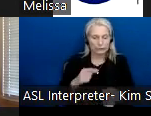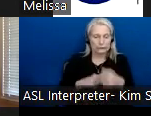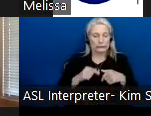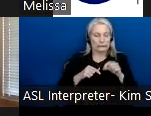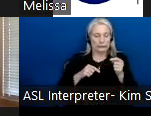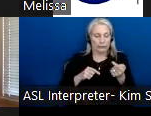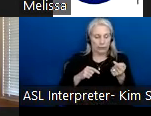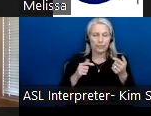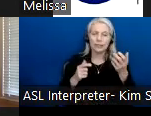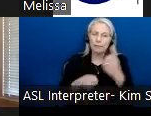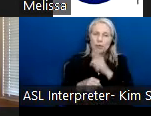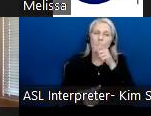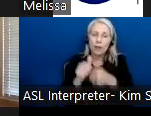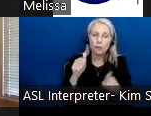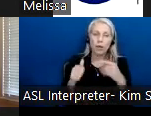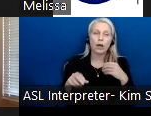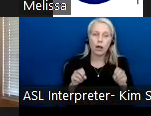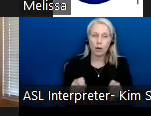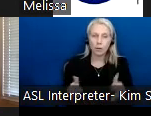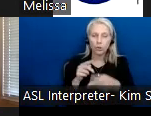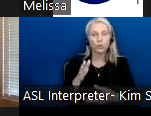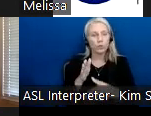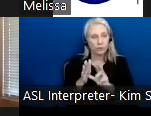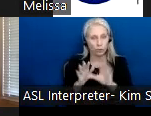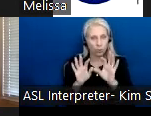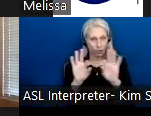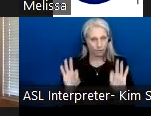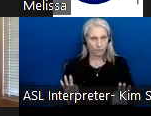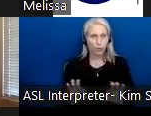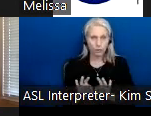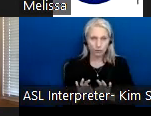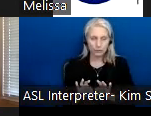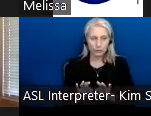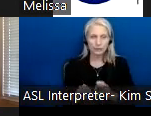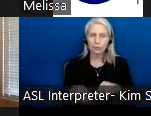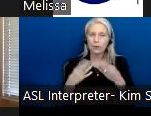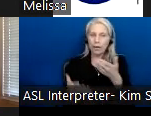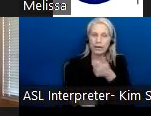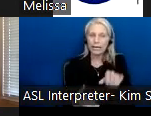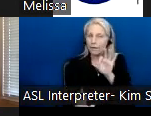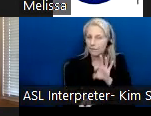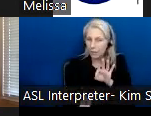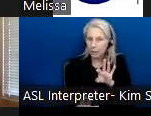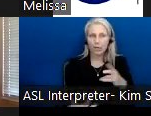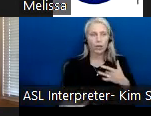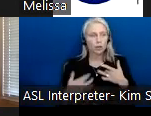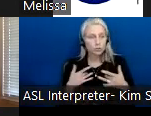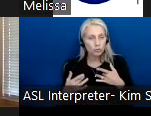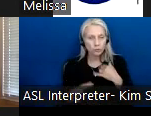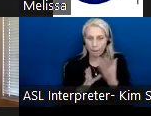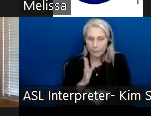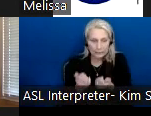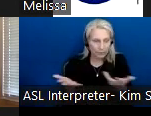We wanted to make sure everybody had an opportunity to review the forms and to provide any feedback or concerns, or if we're missing